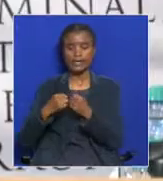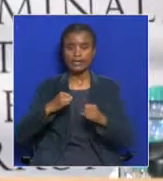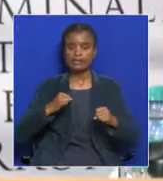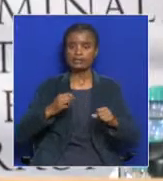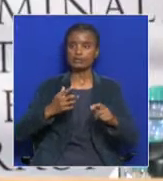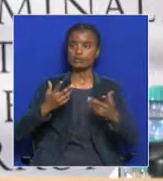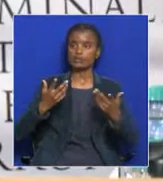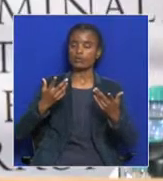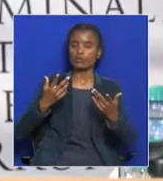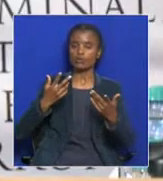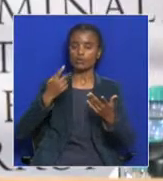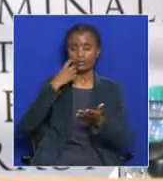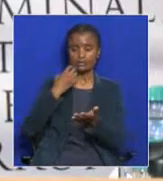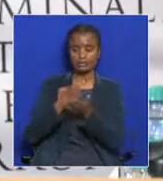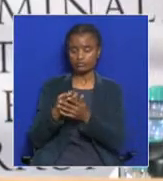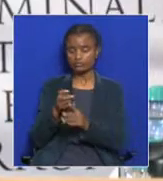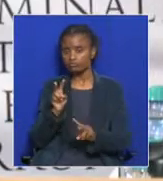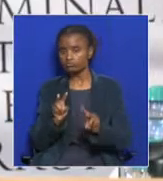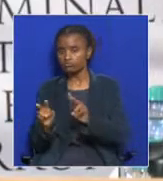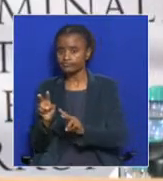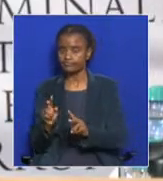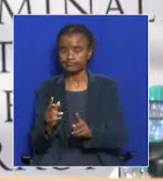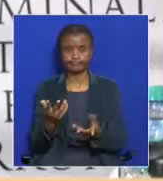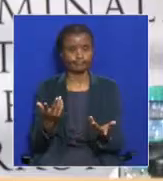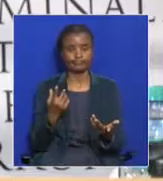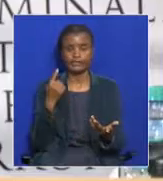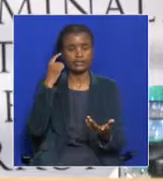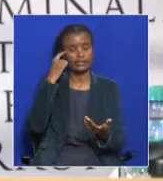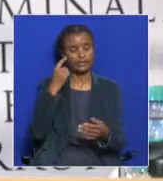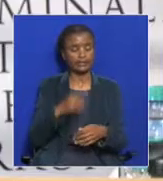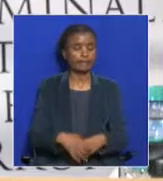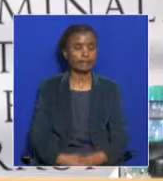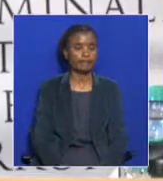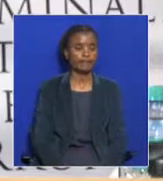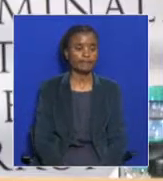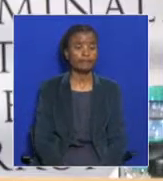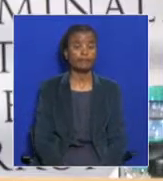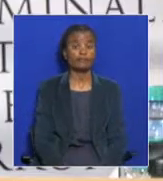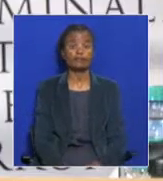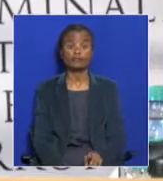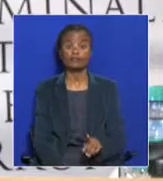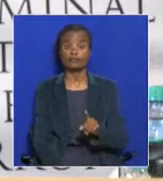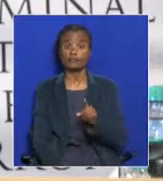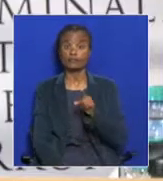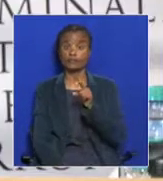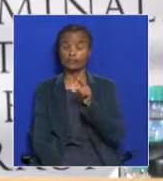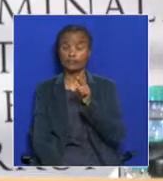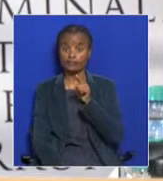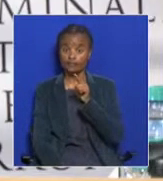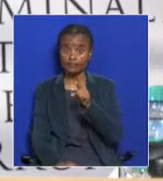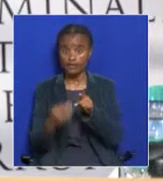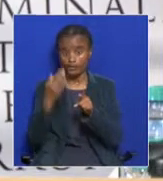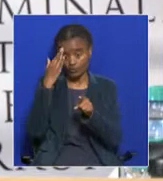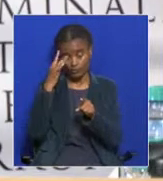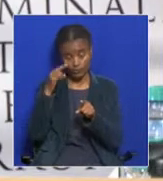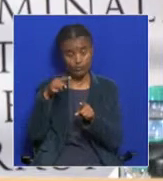so you knew it was not a designated area. You are unfamiliar with CHC depot,